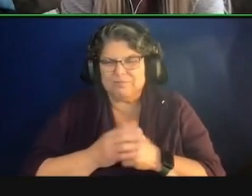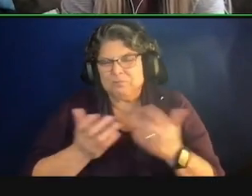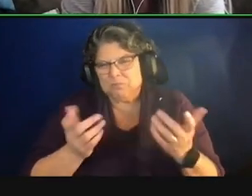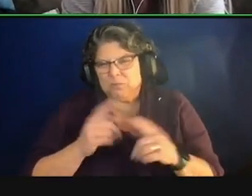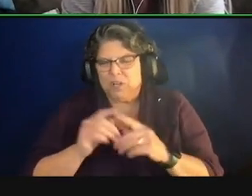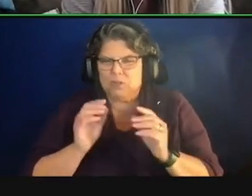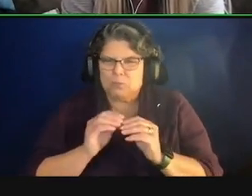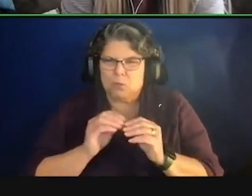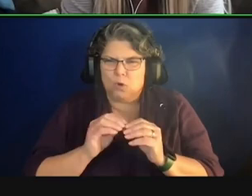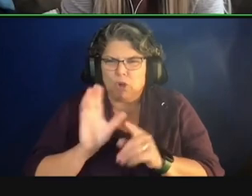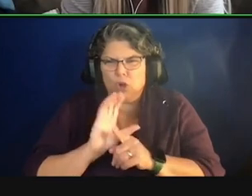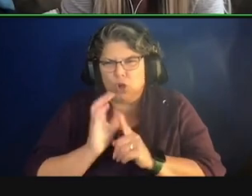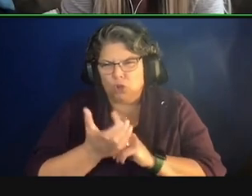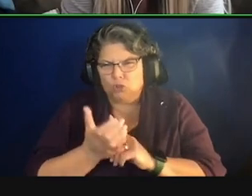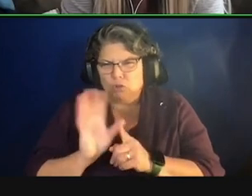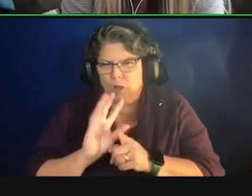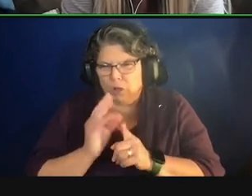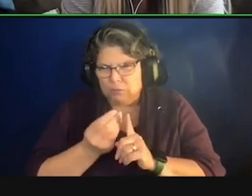cultural